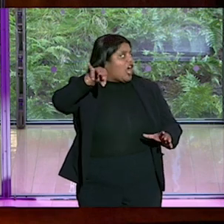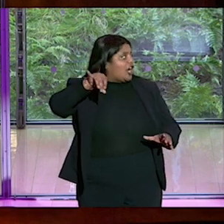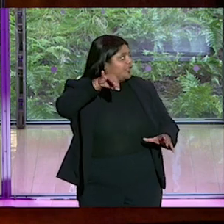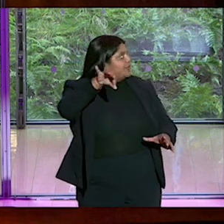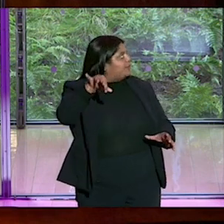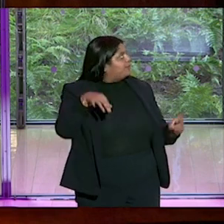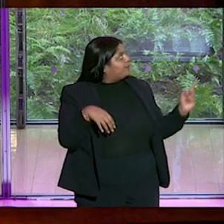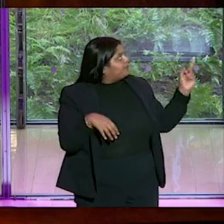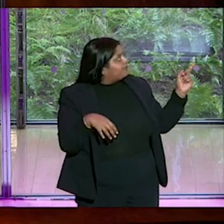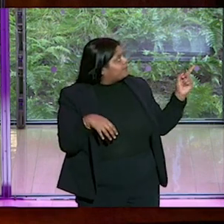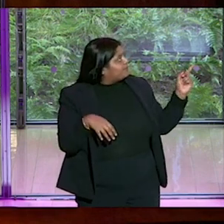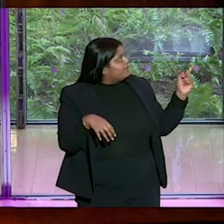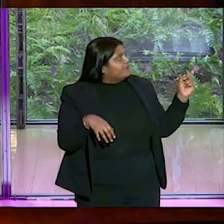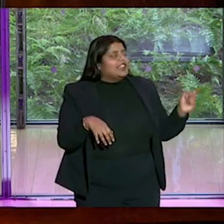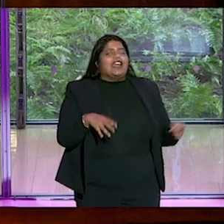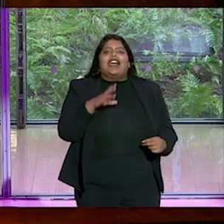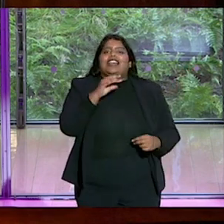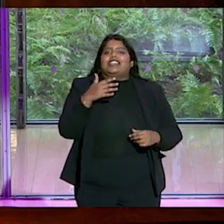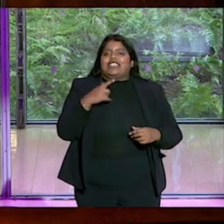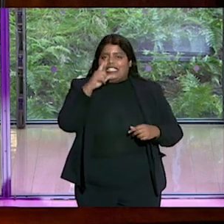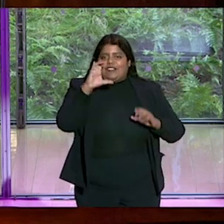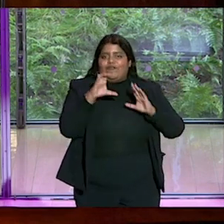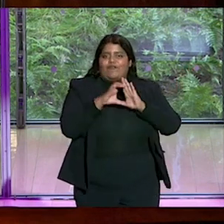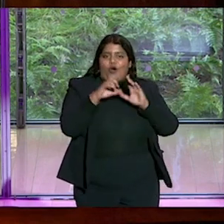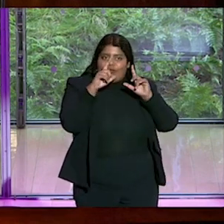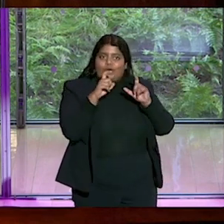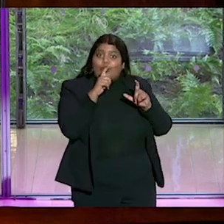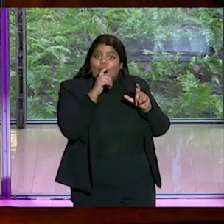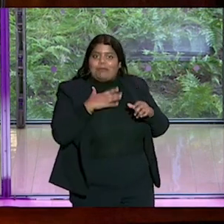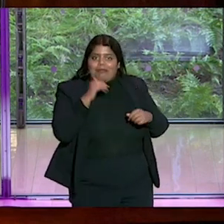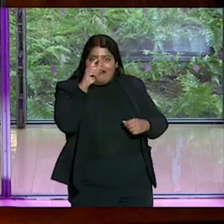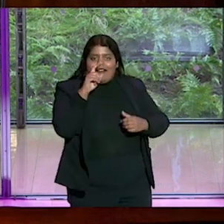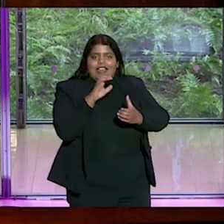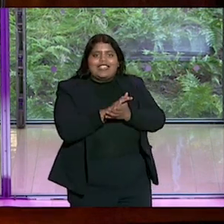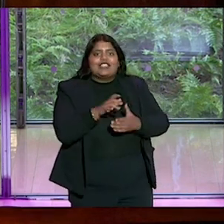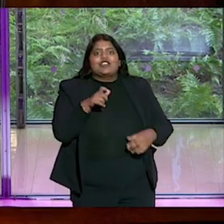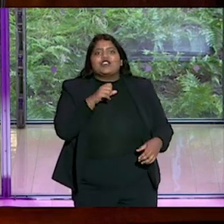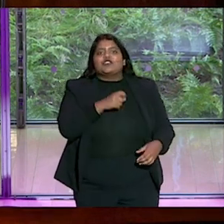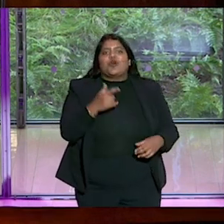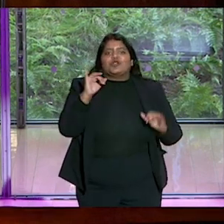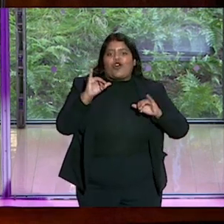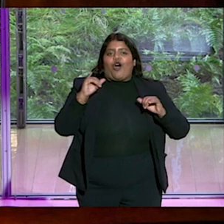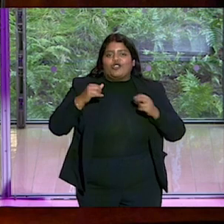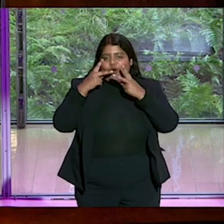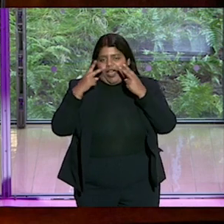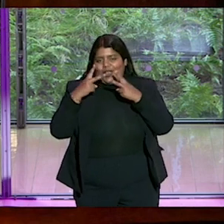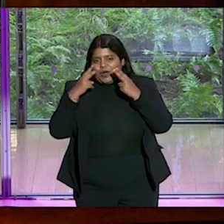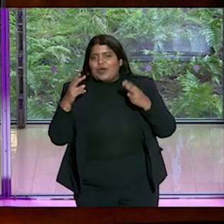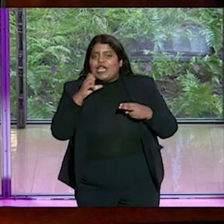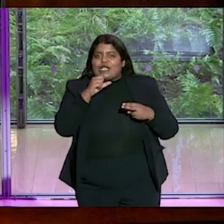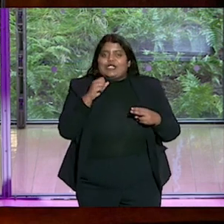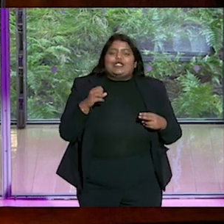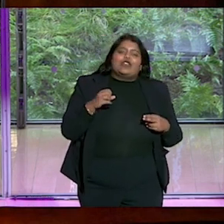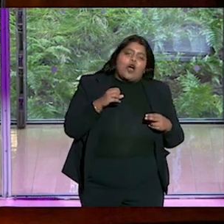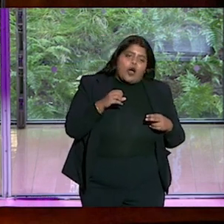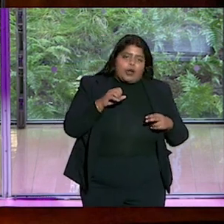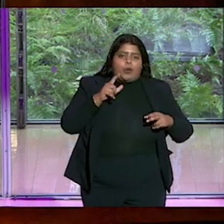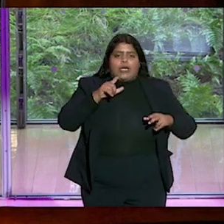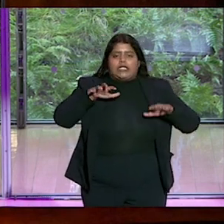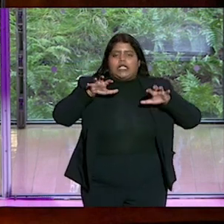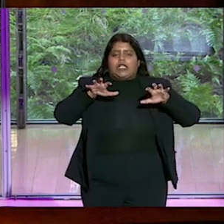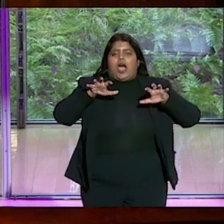this awful photo taken by my husband. It was also Halloween, so zombie Molly. Those dark circles are not natural.